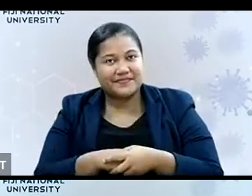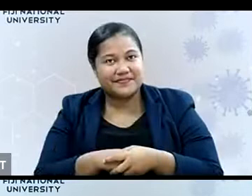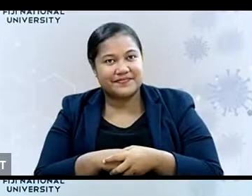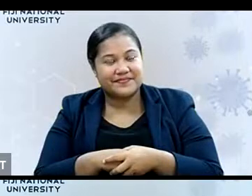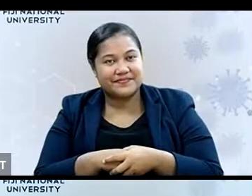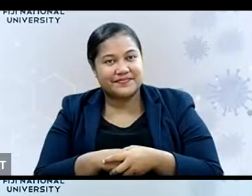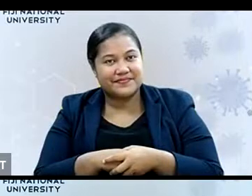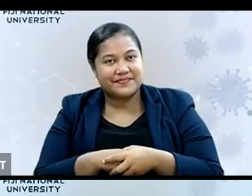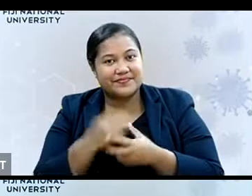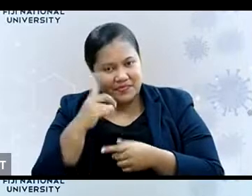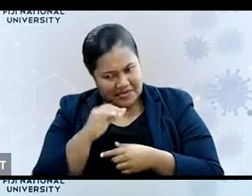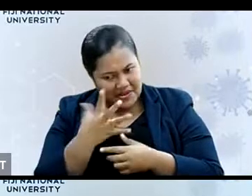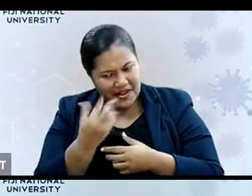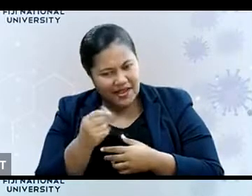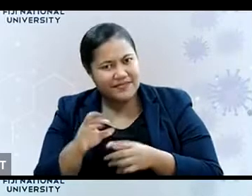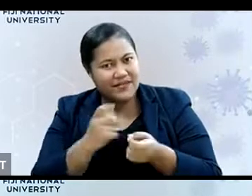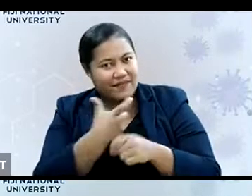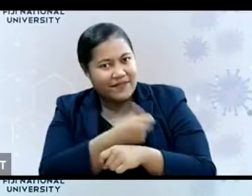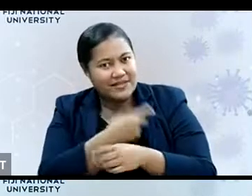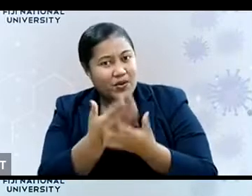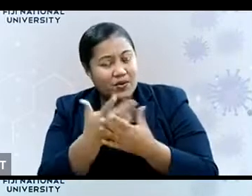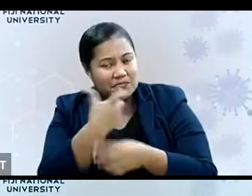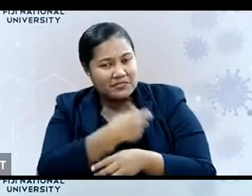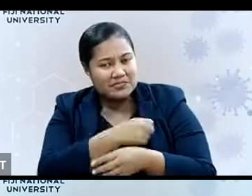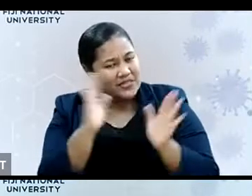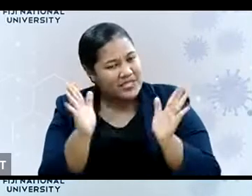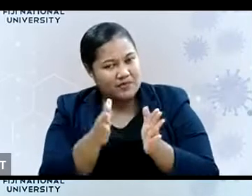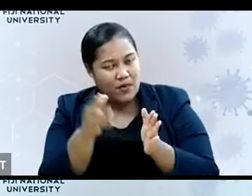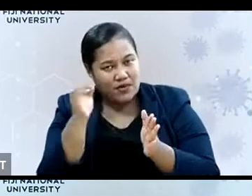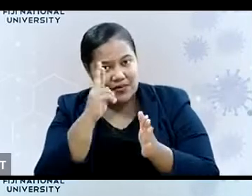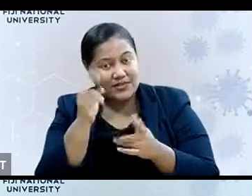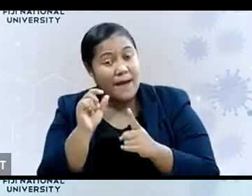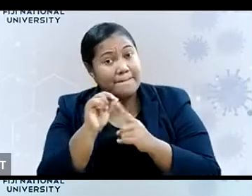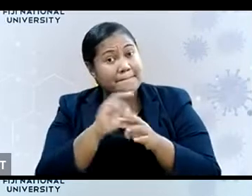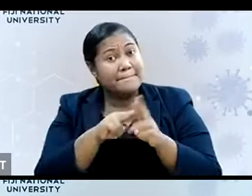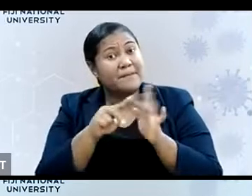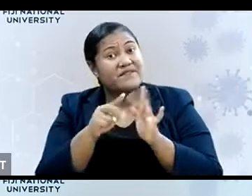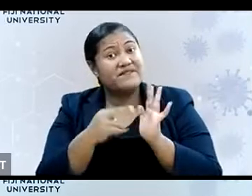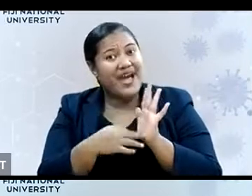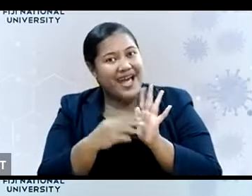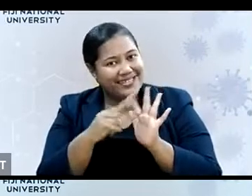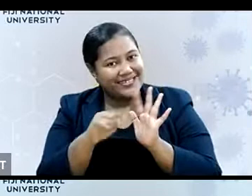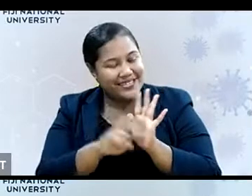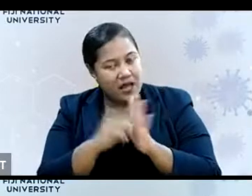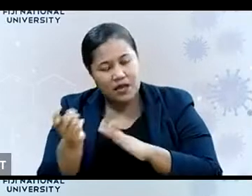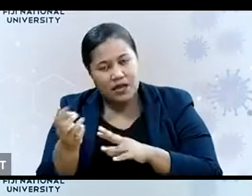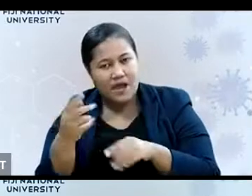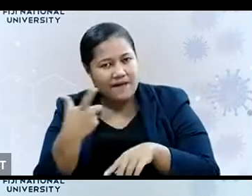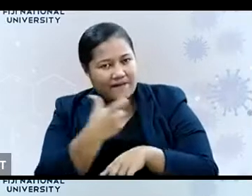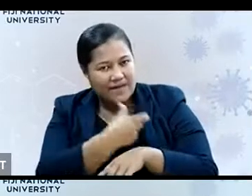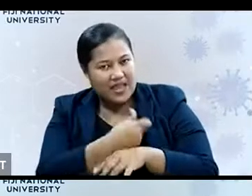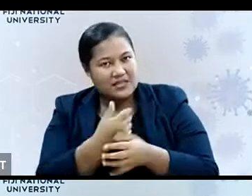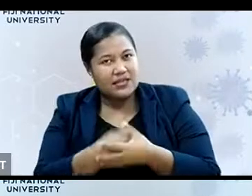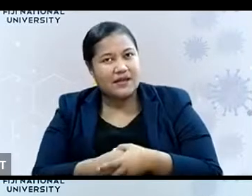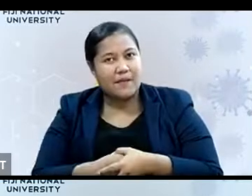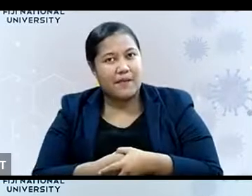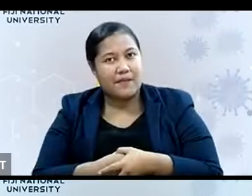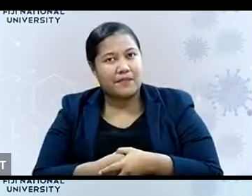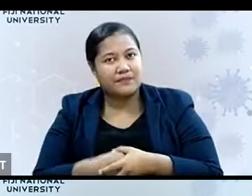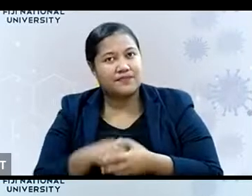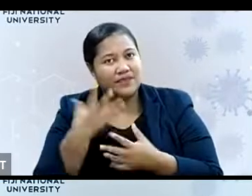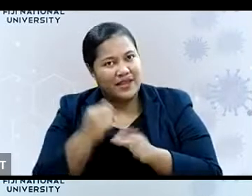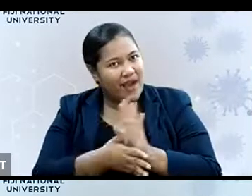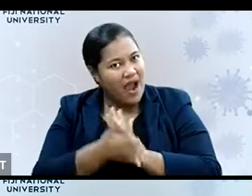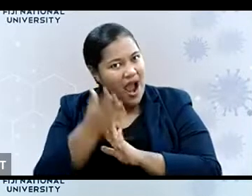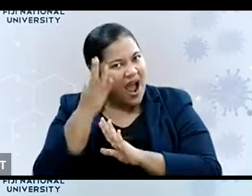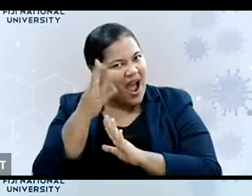from the vaccine against COVID, it's a very small risk. The Pfizer vaccine, on the other hand, did turn out to have a higher rate of